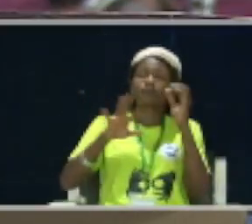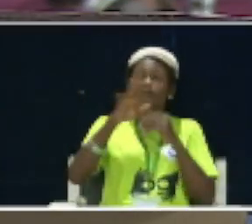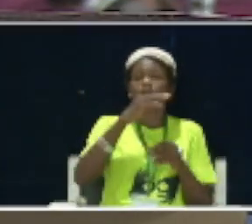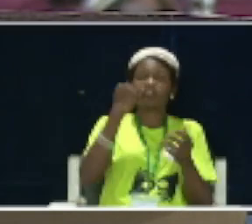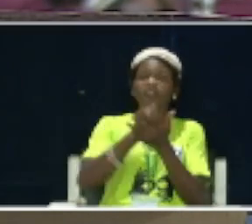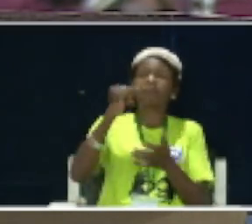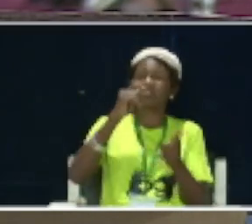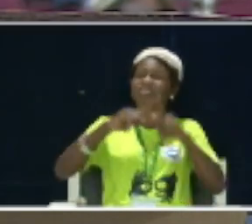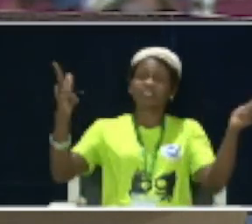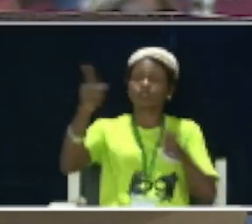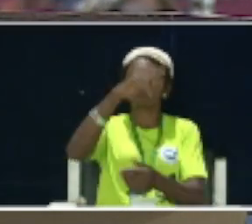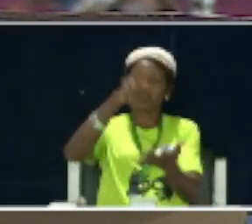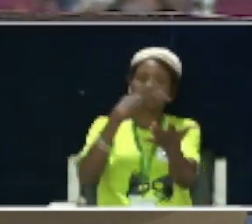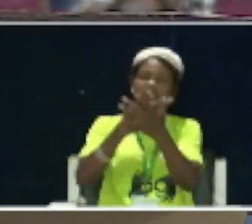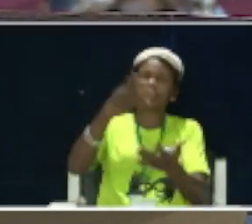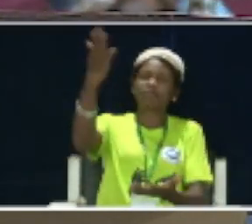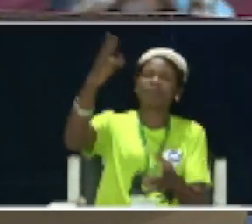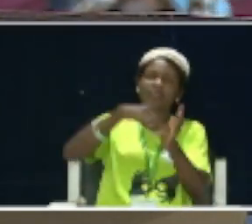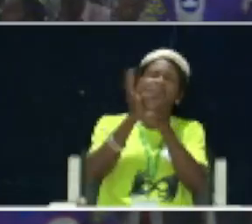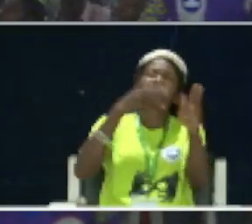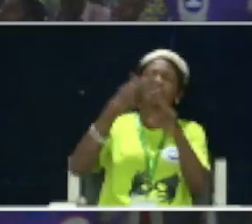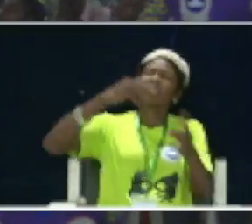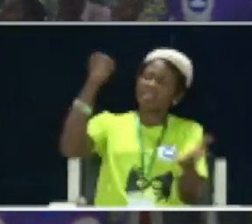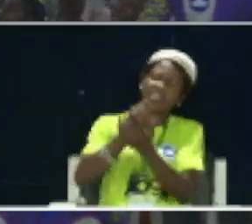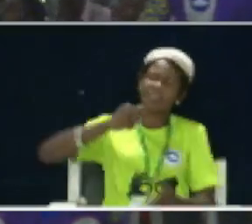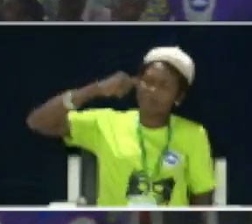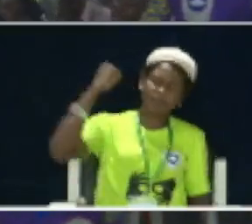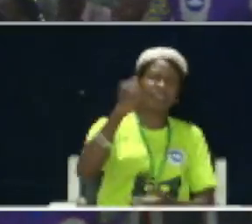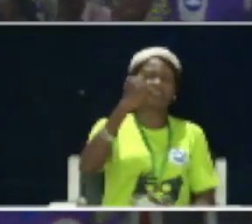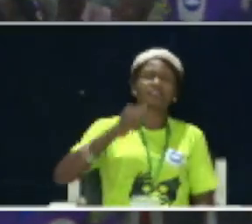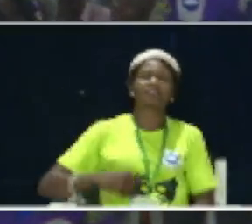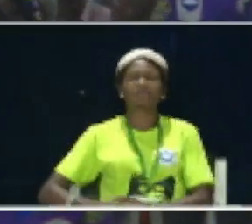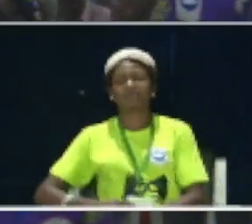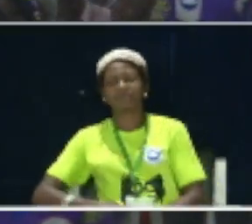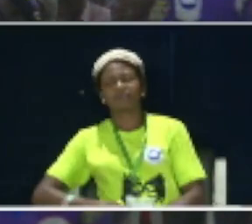and loud, you will get there. Amen.